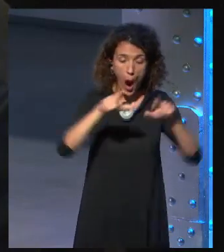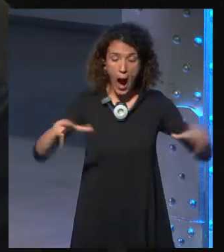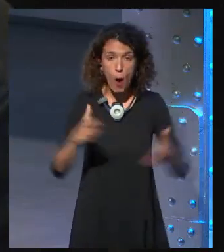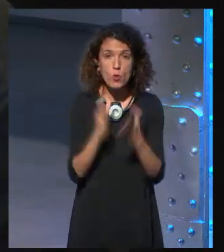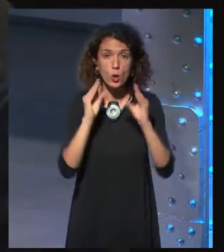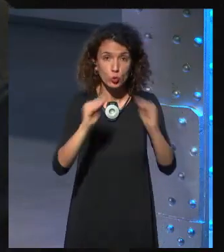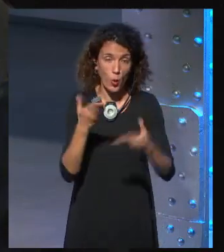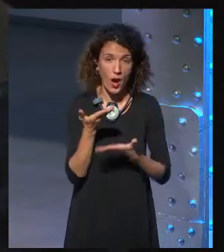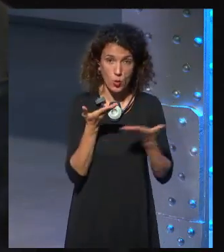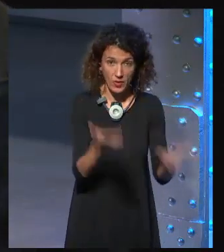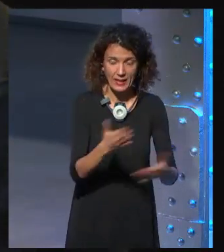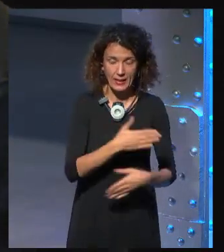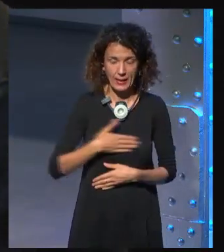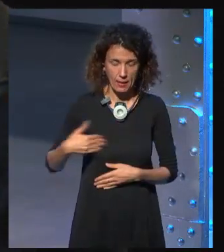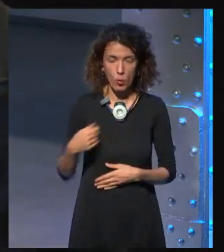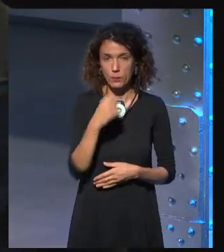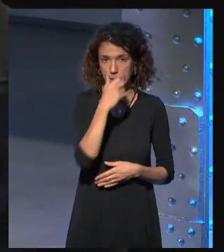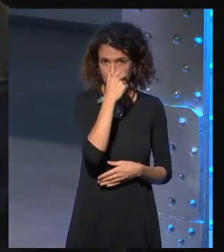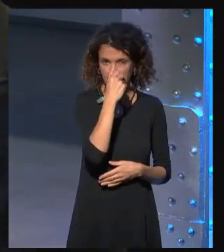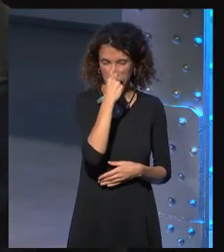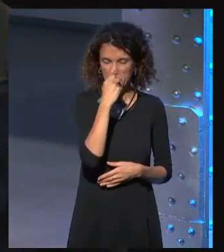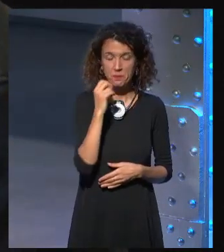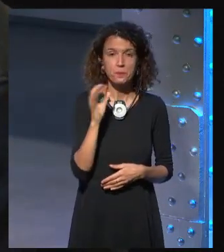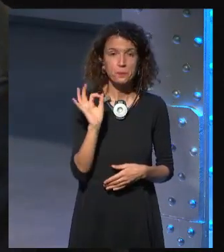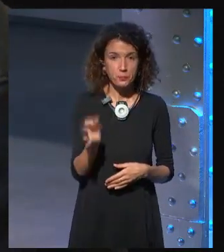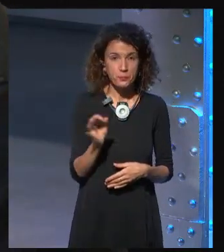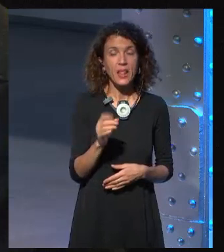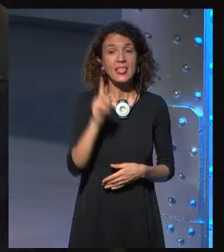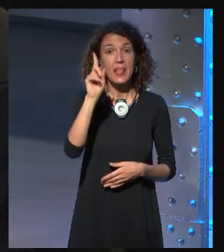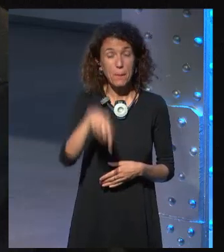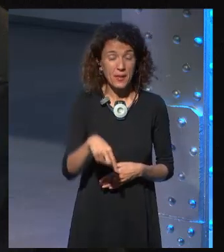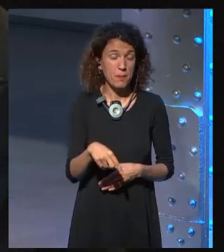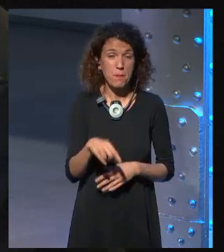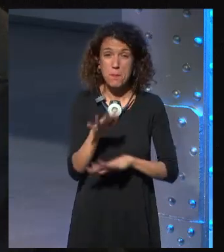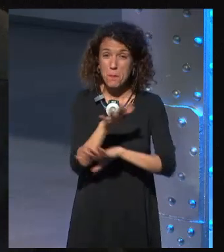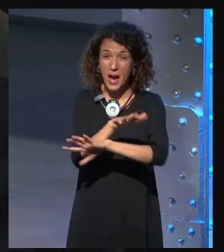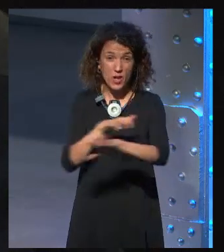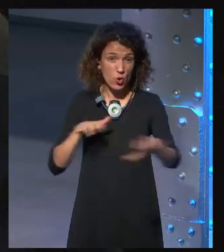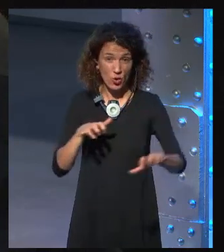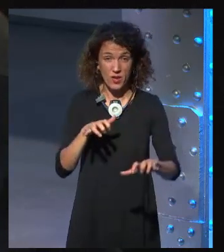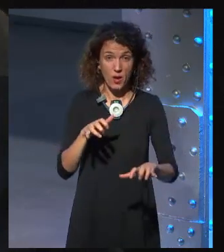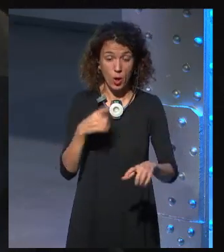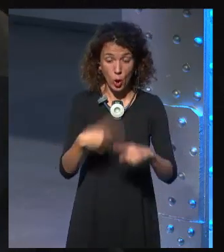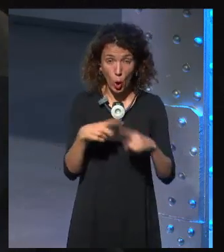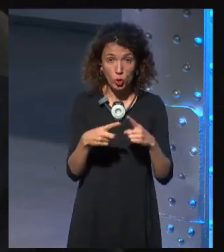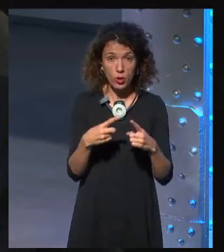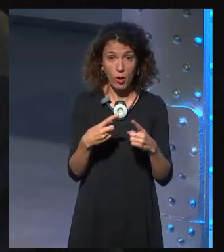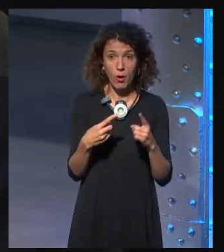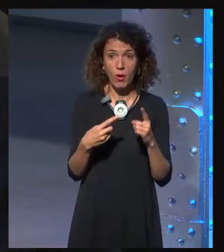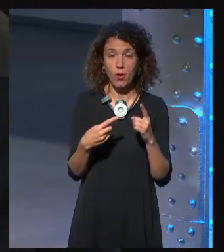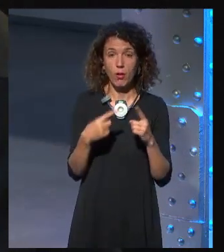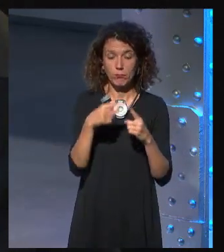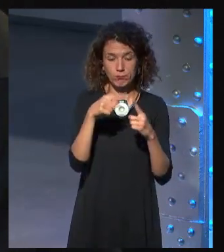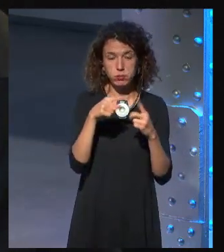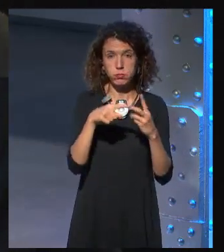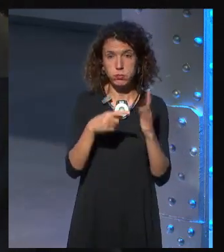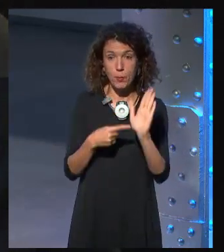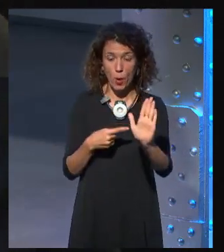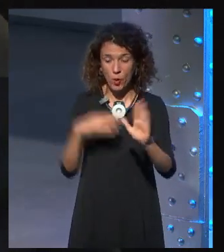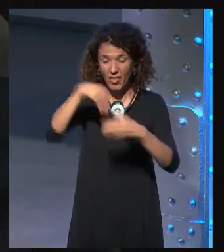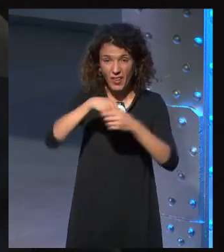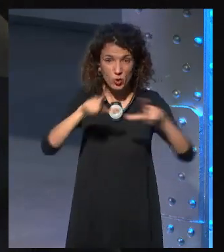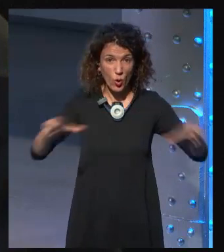their schools or classrooms. When I think that, on the other hand, most of what you are proposing does